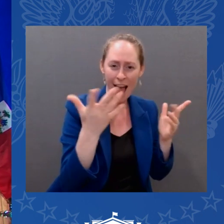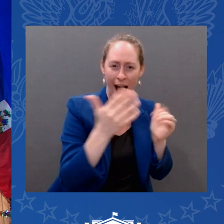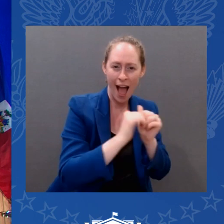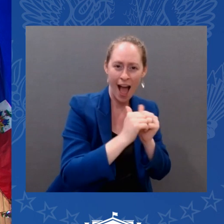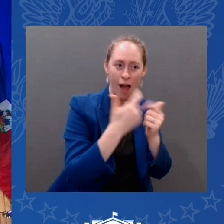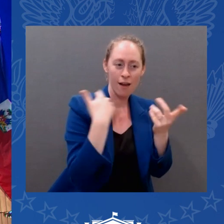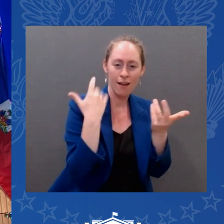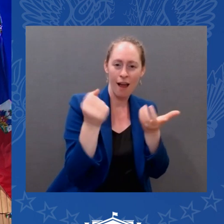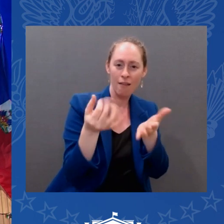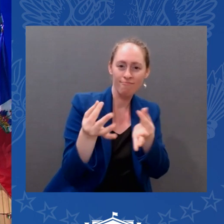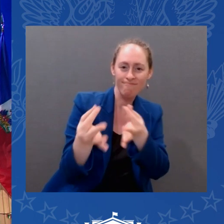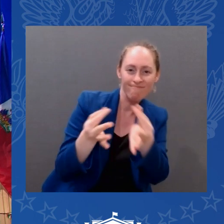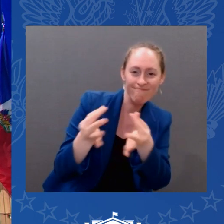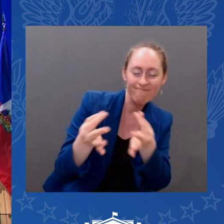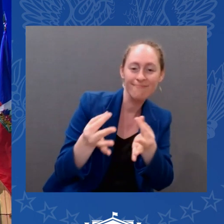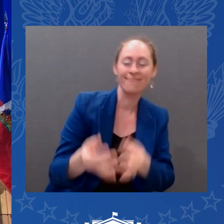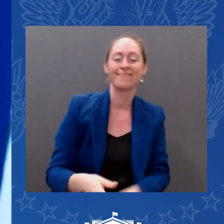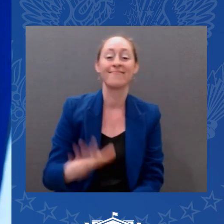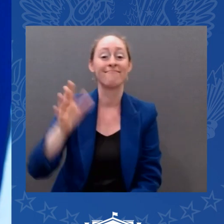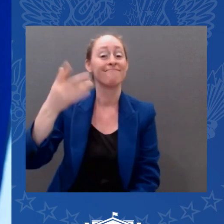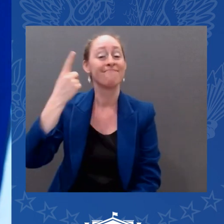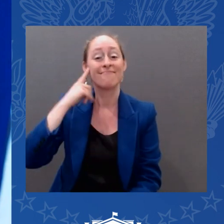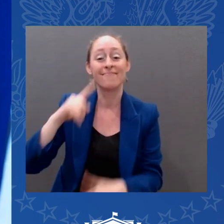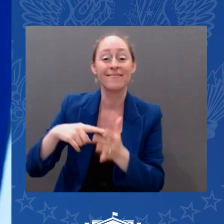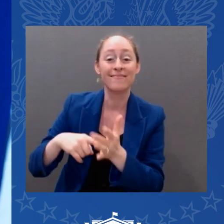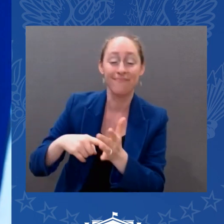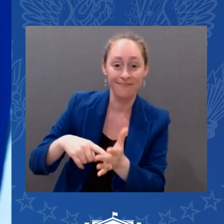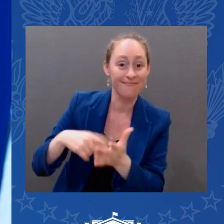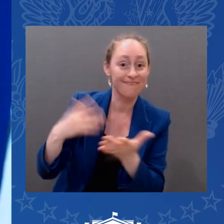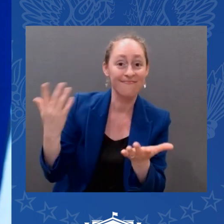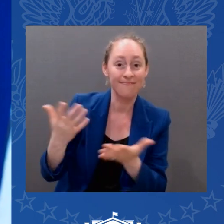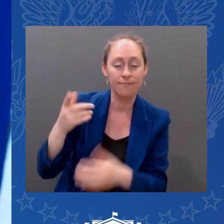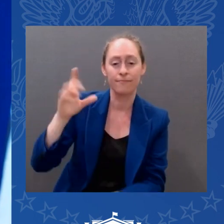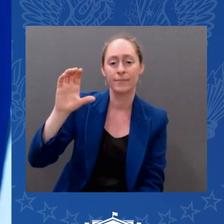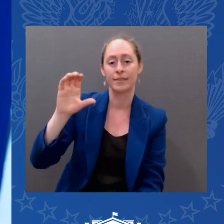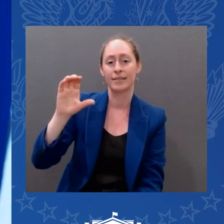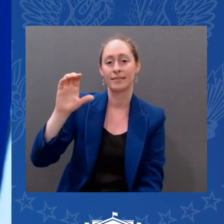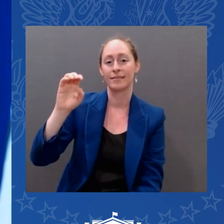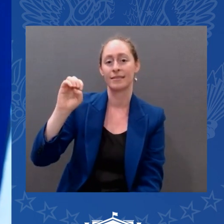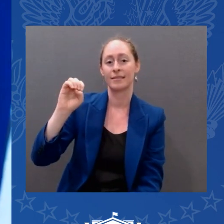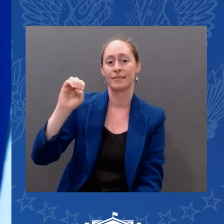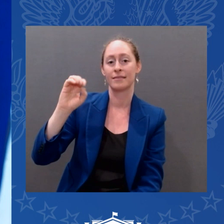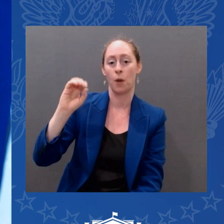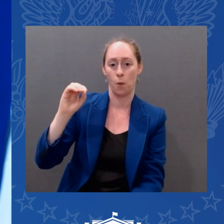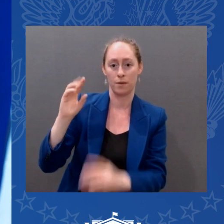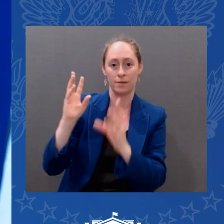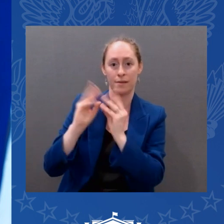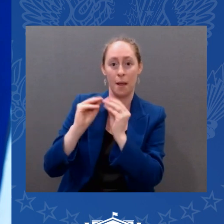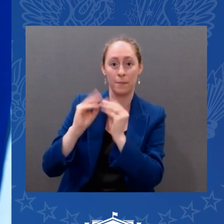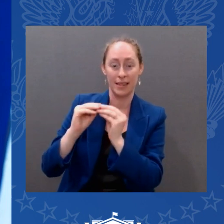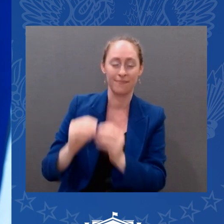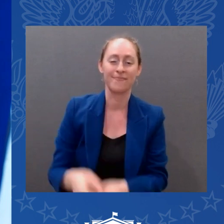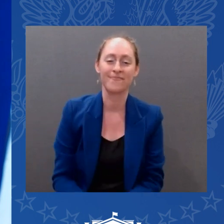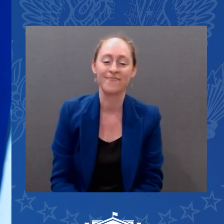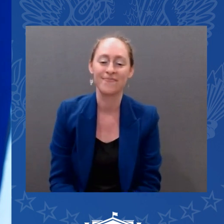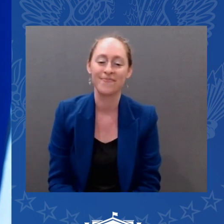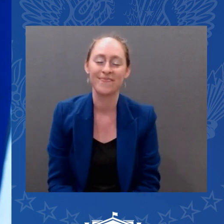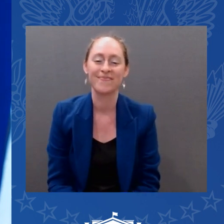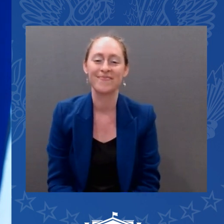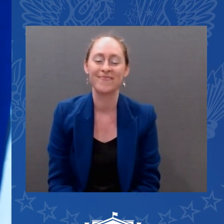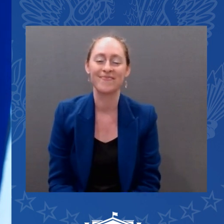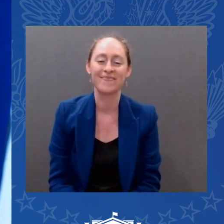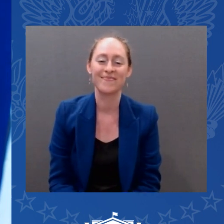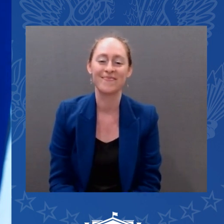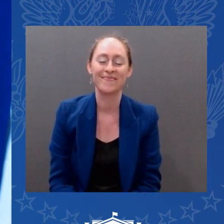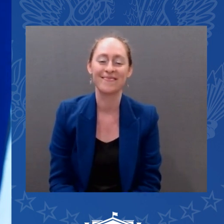Dialogue, which has been facilitated by the Inter-American Development Bank, the Inter-American Democratic Charter mandated by the